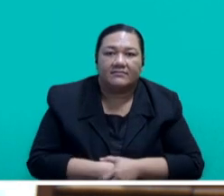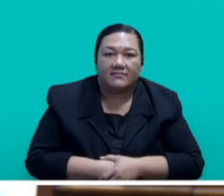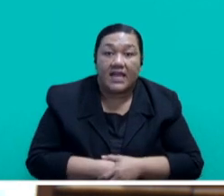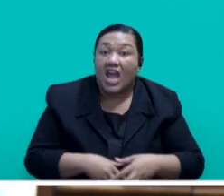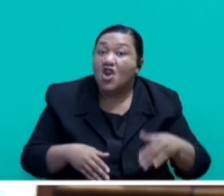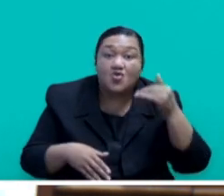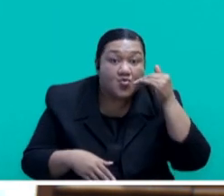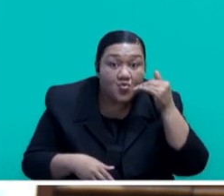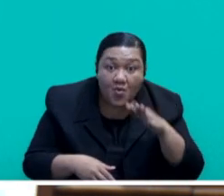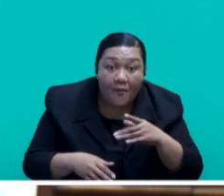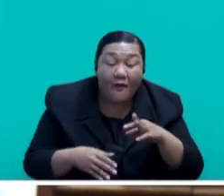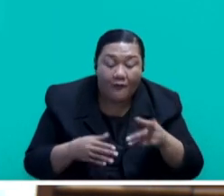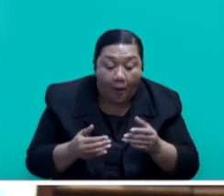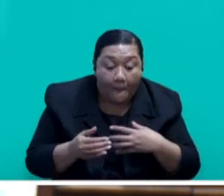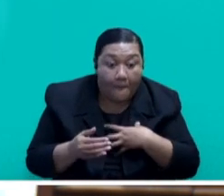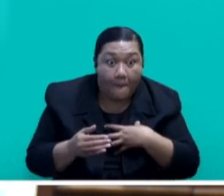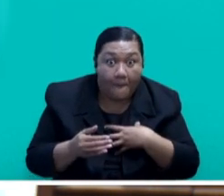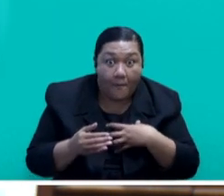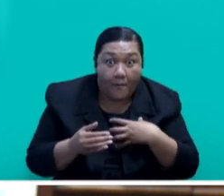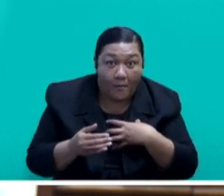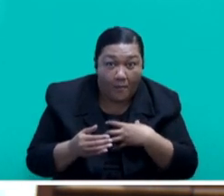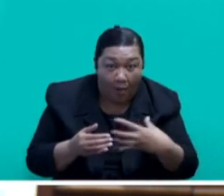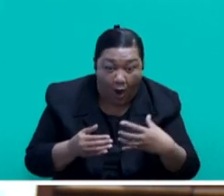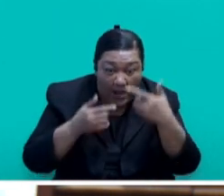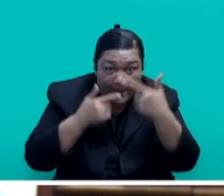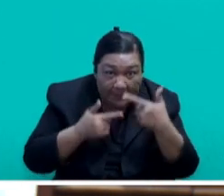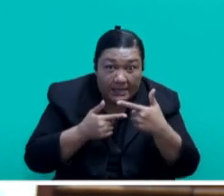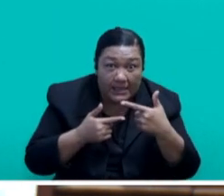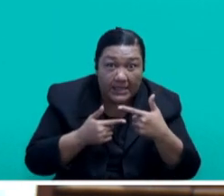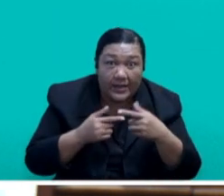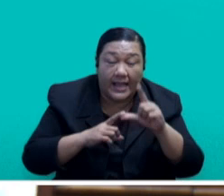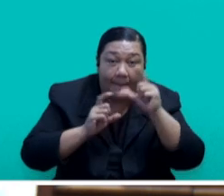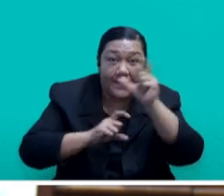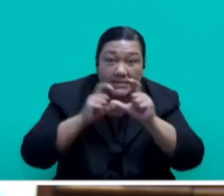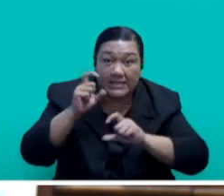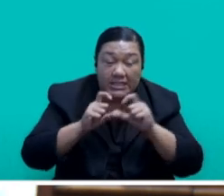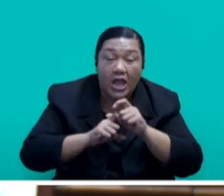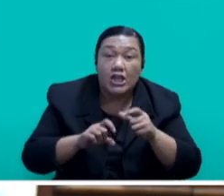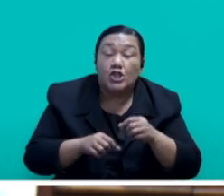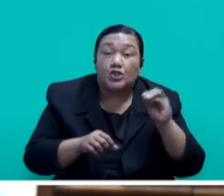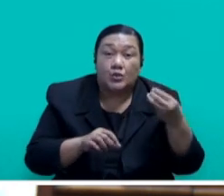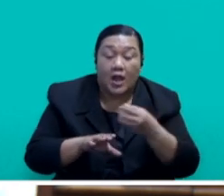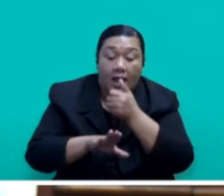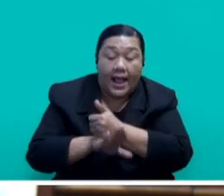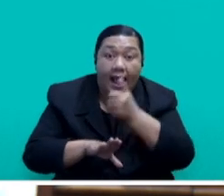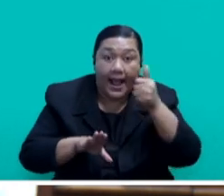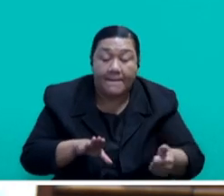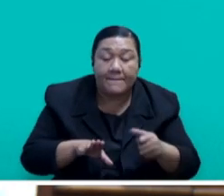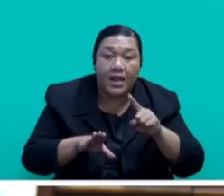room or very limited capacity for government to expedite and implement capital